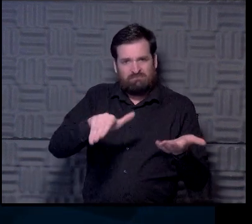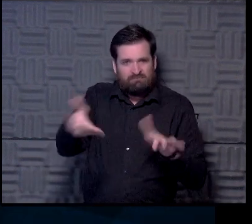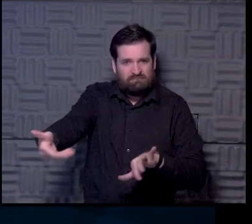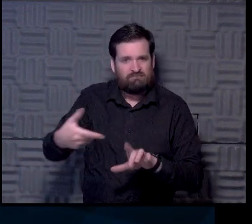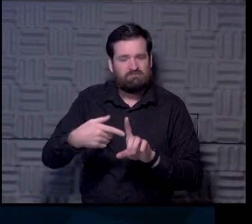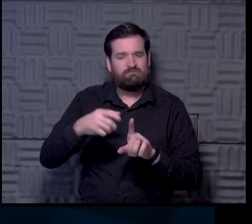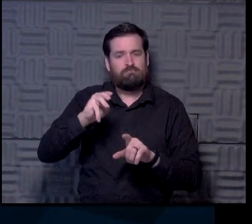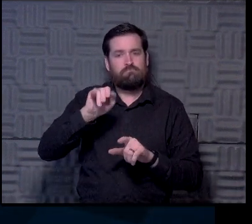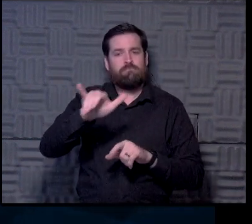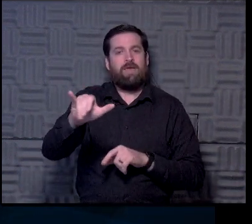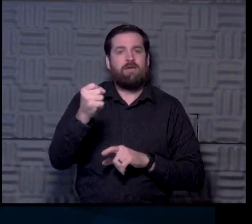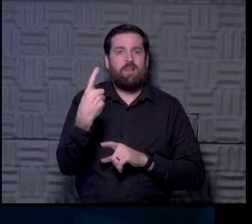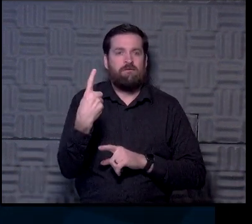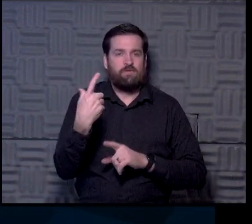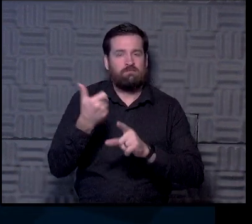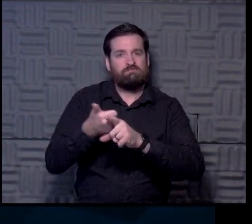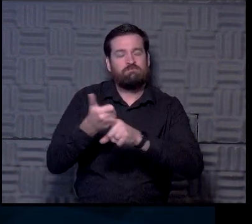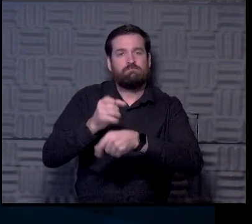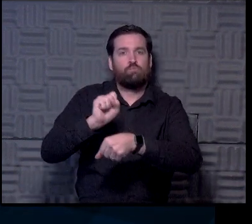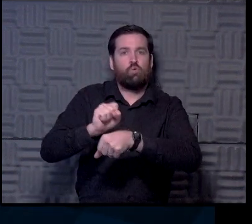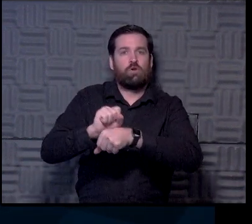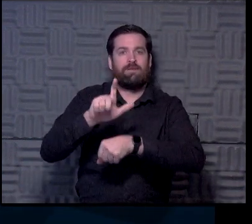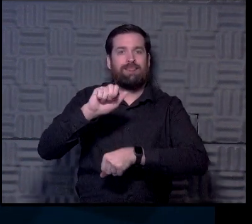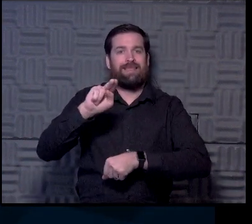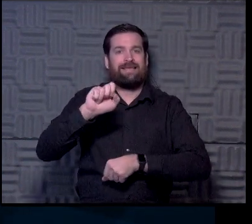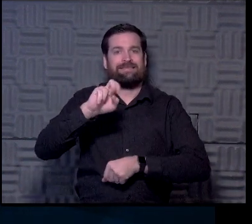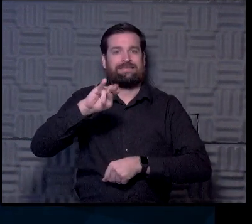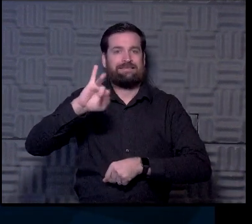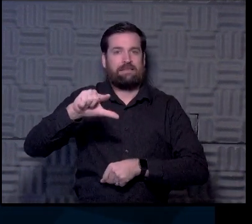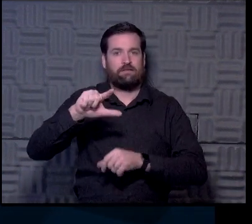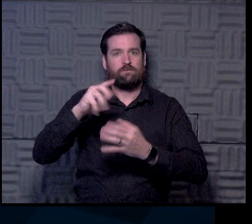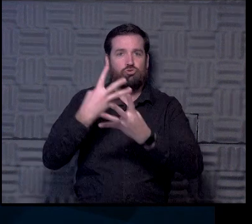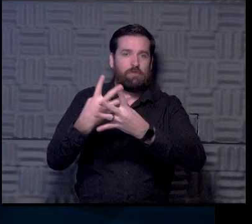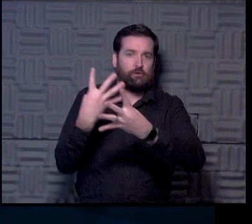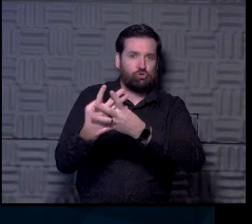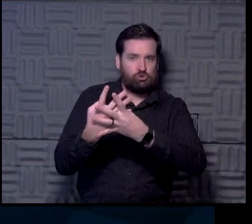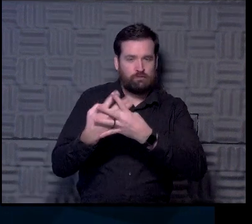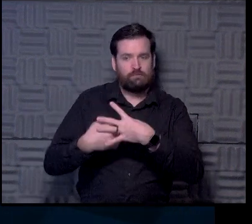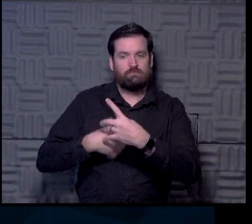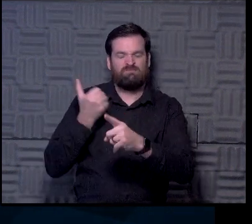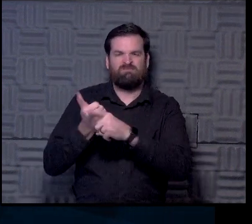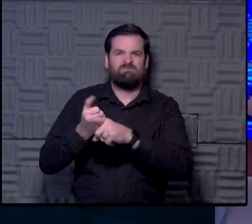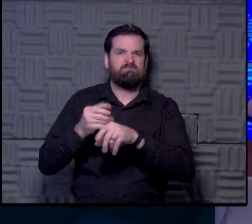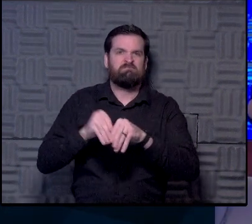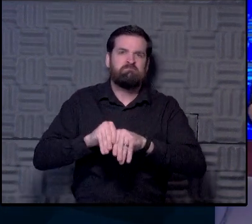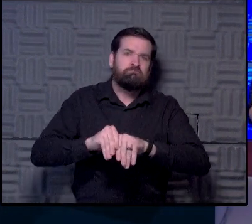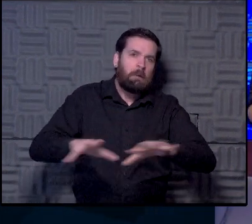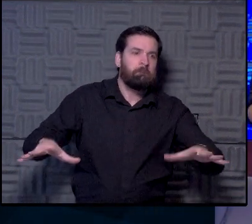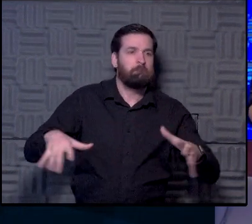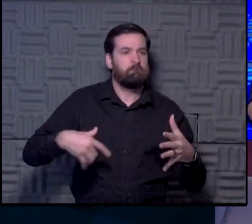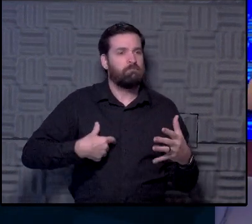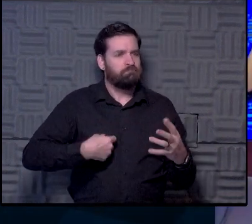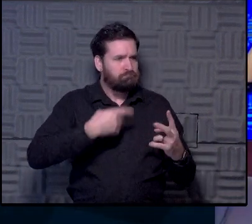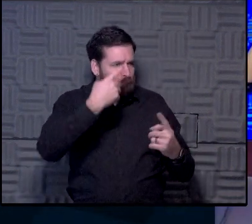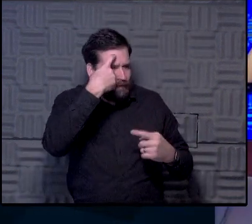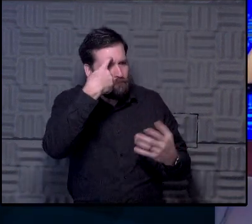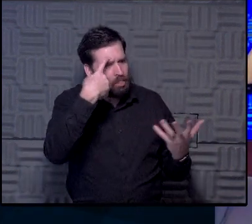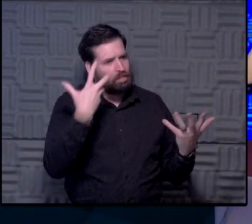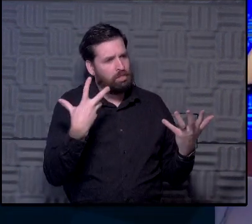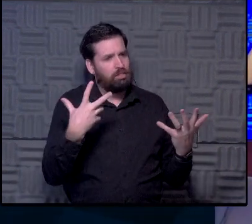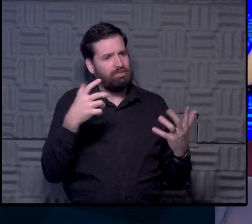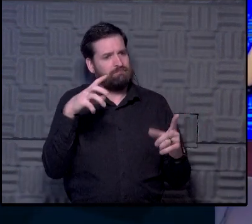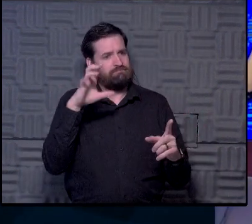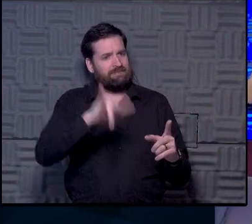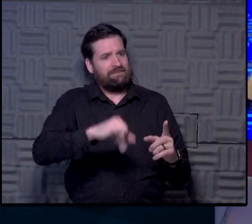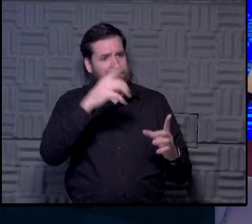on May 11. He worked at Lansing Correctional Facility where there was a big outbreak. Be mindful that this is a disease